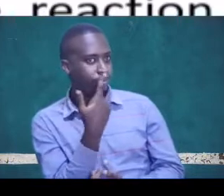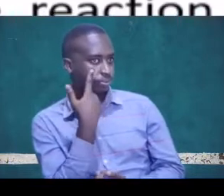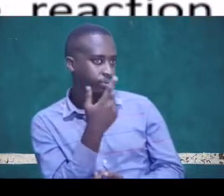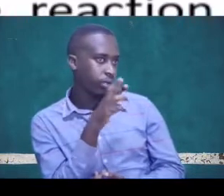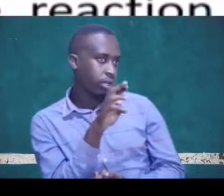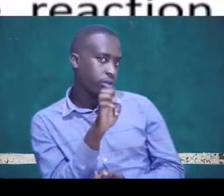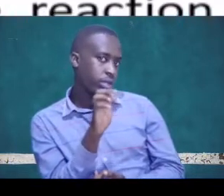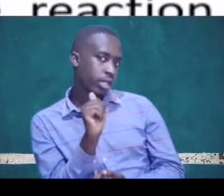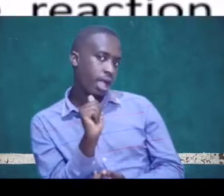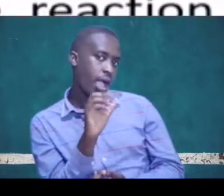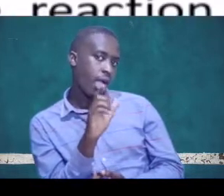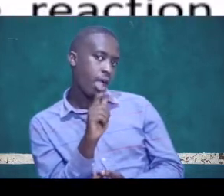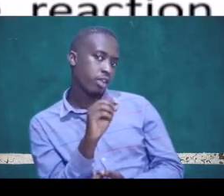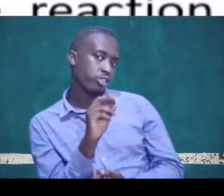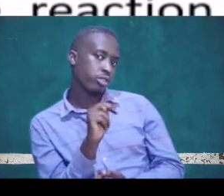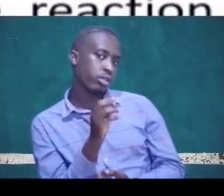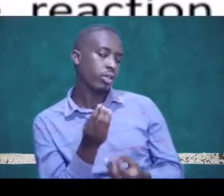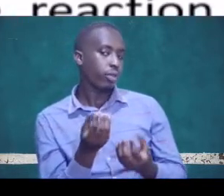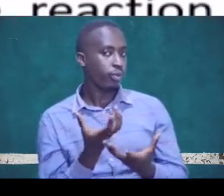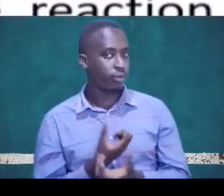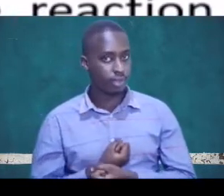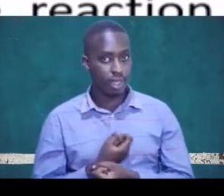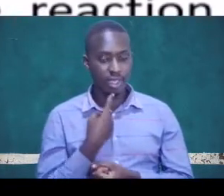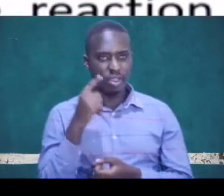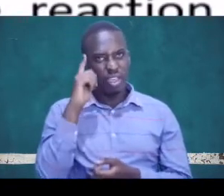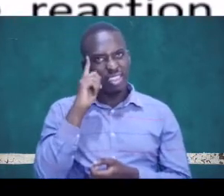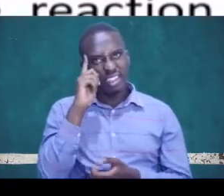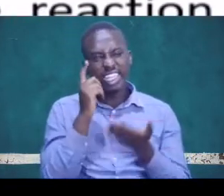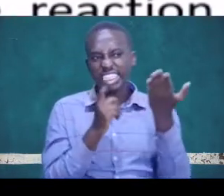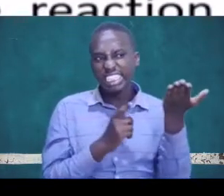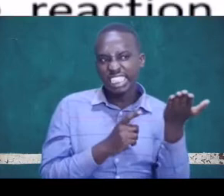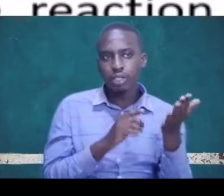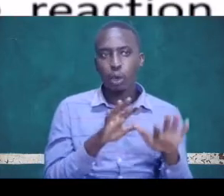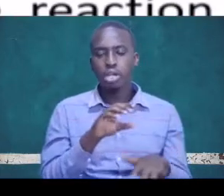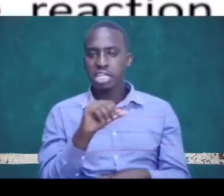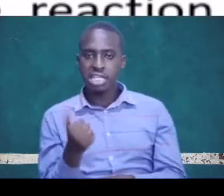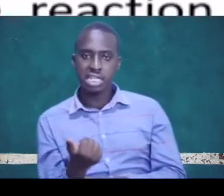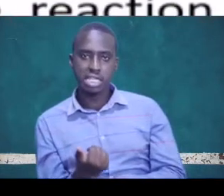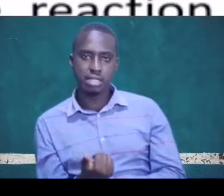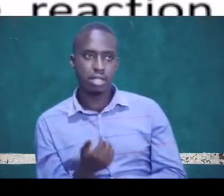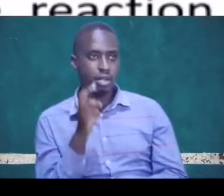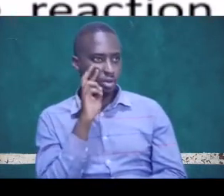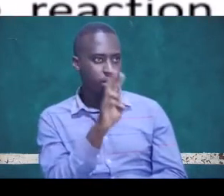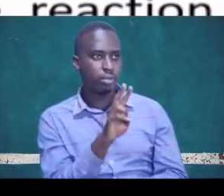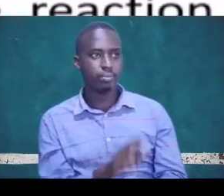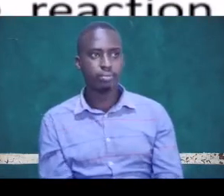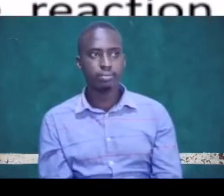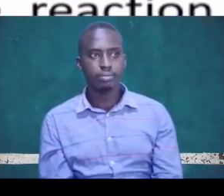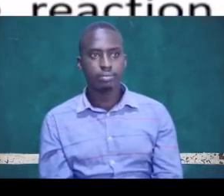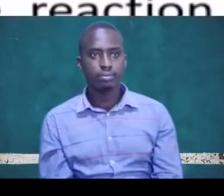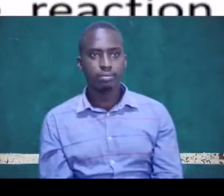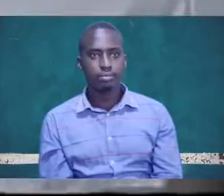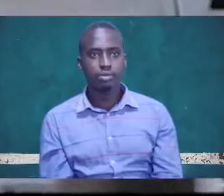we have is, do you think it is this one or another one? Look at it.